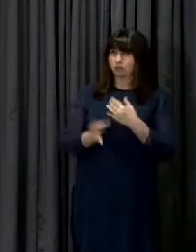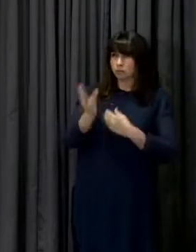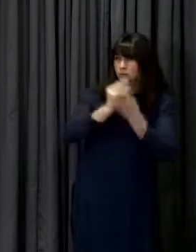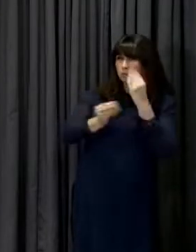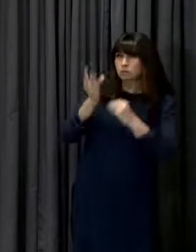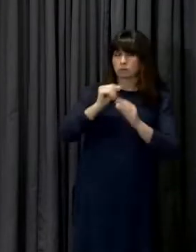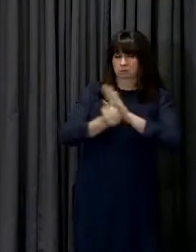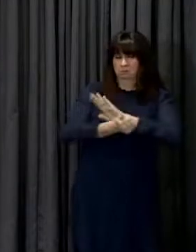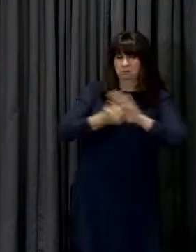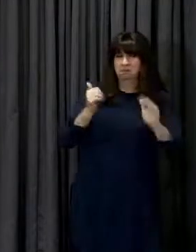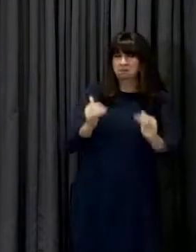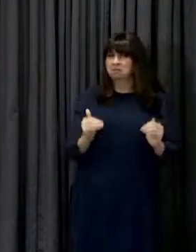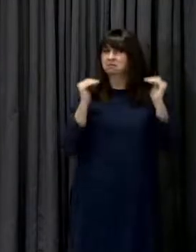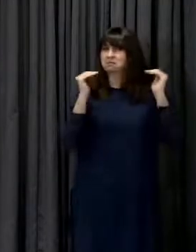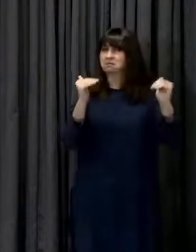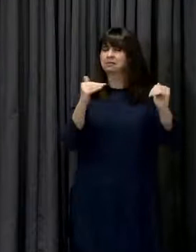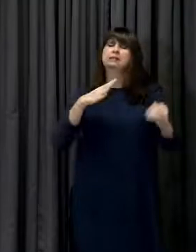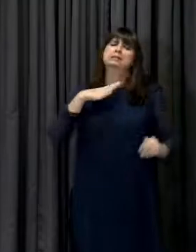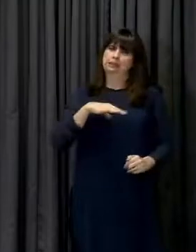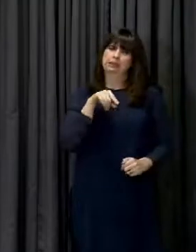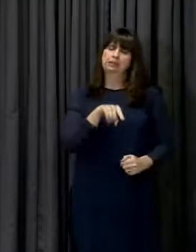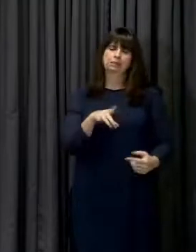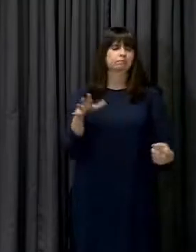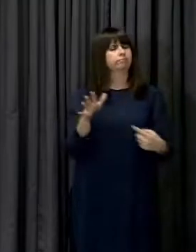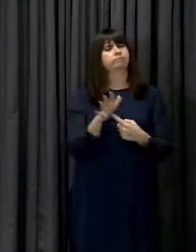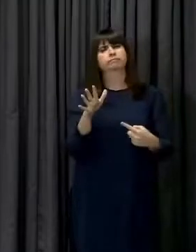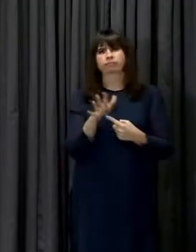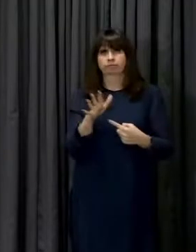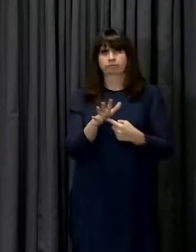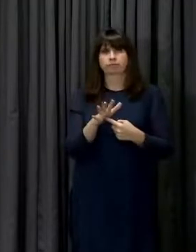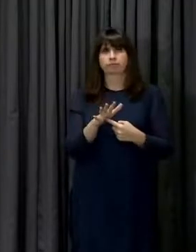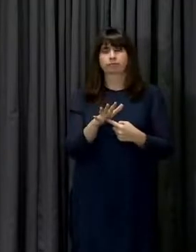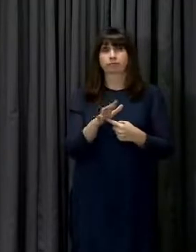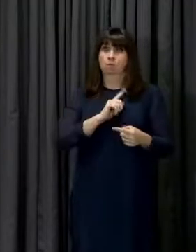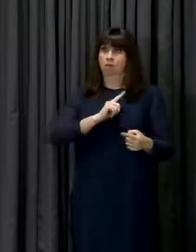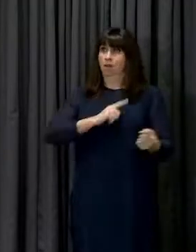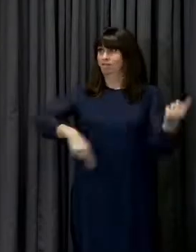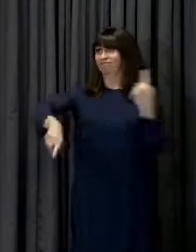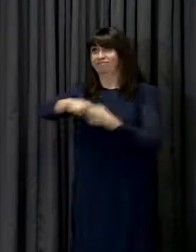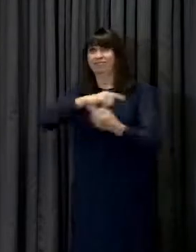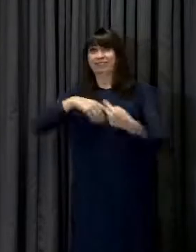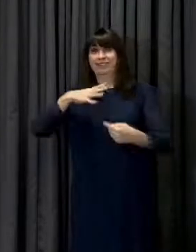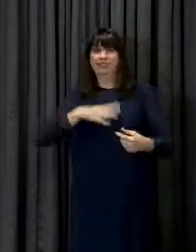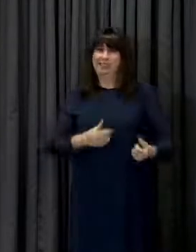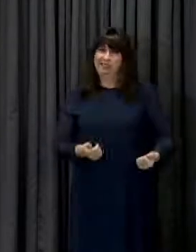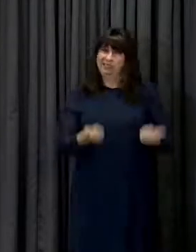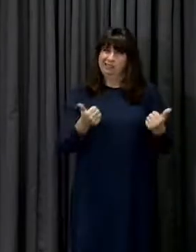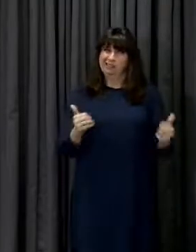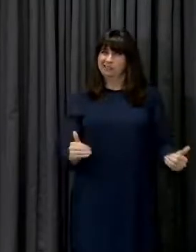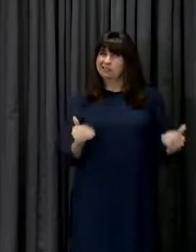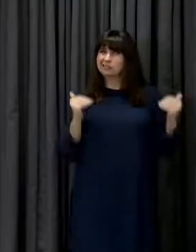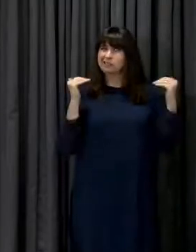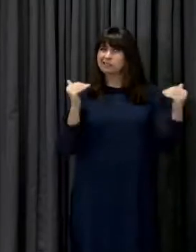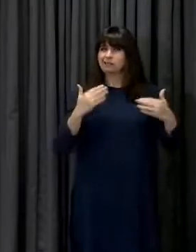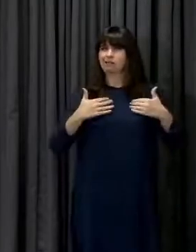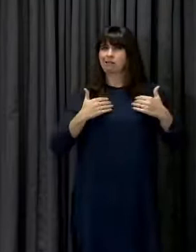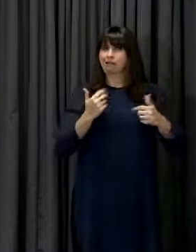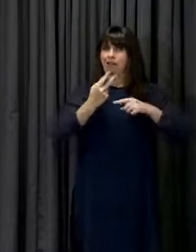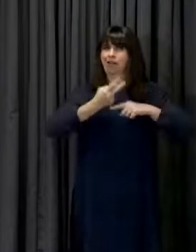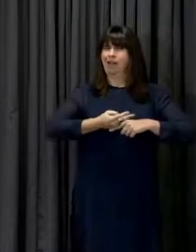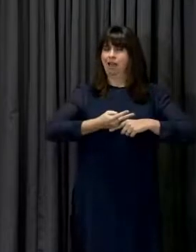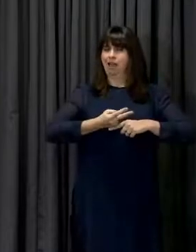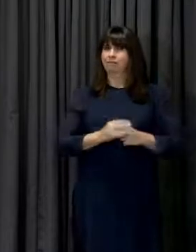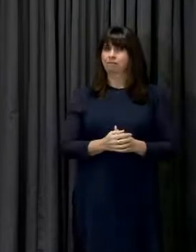right skills is essential to provide the high quality care that people need and to improve standards across our